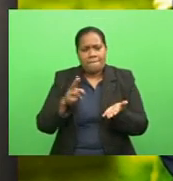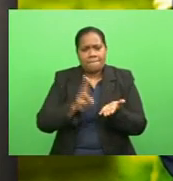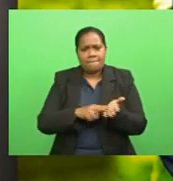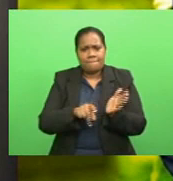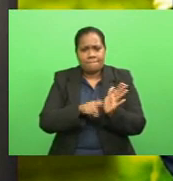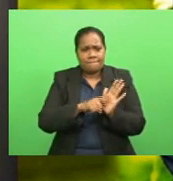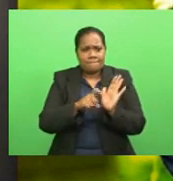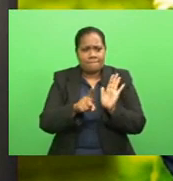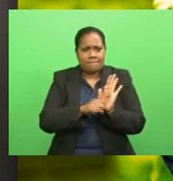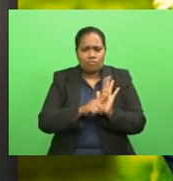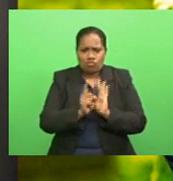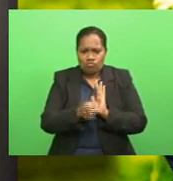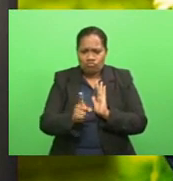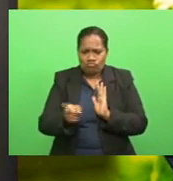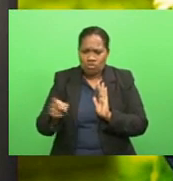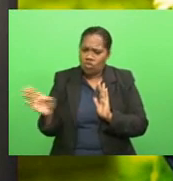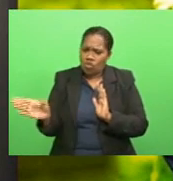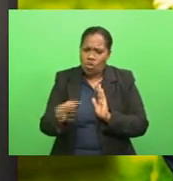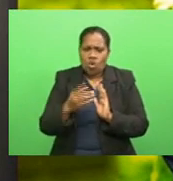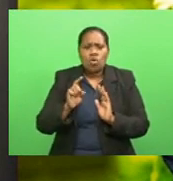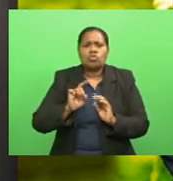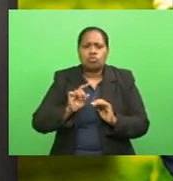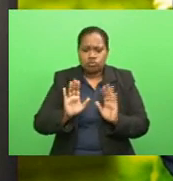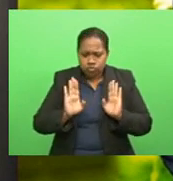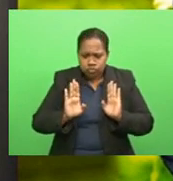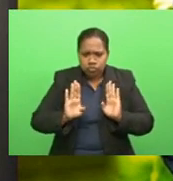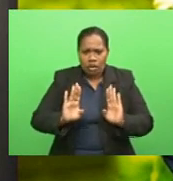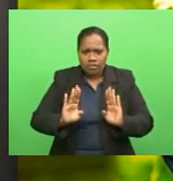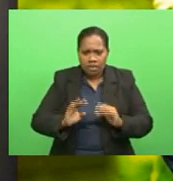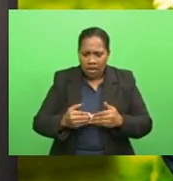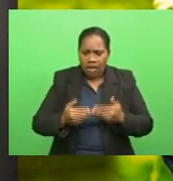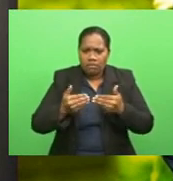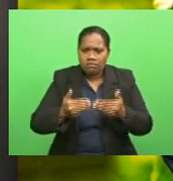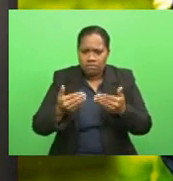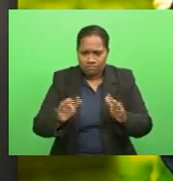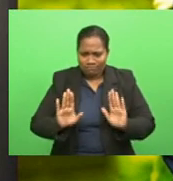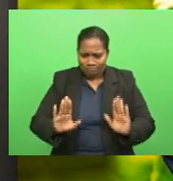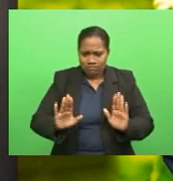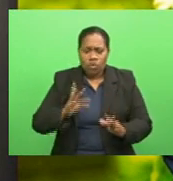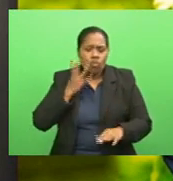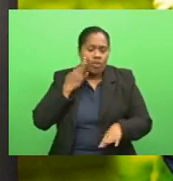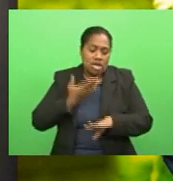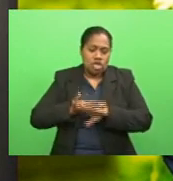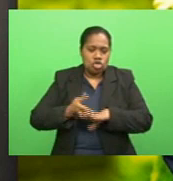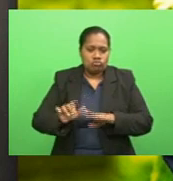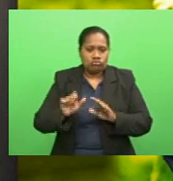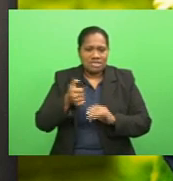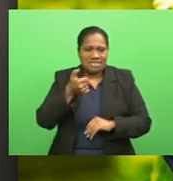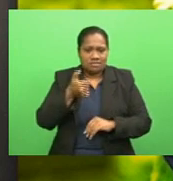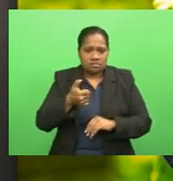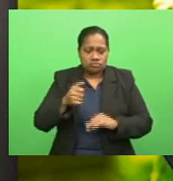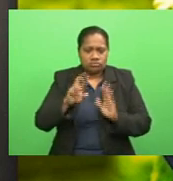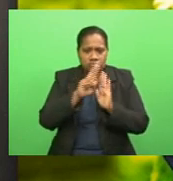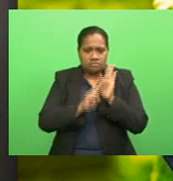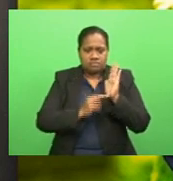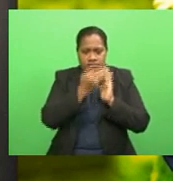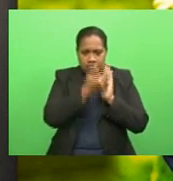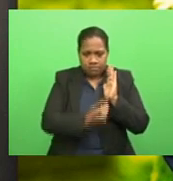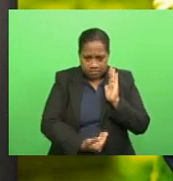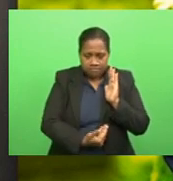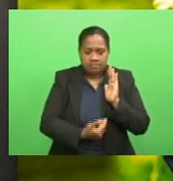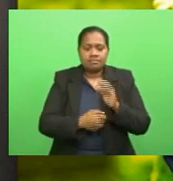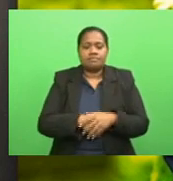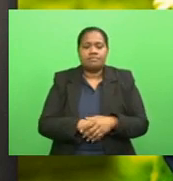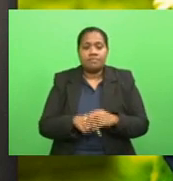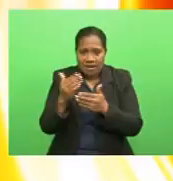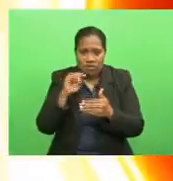all clubs to stop pushing the boundaries when it comes to the new 6-again rules. Players will now be sin-binned if they are caught deliberately